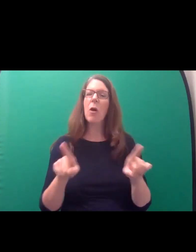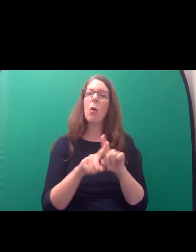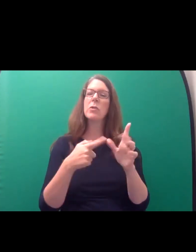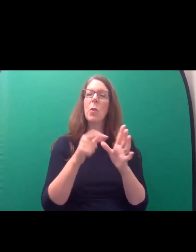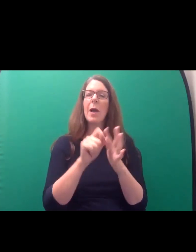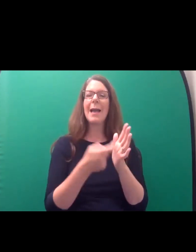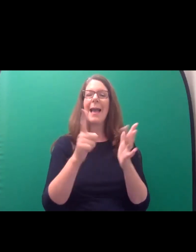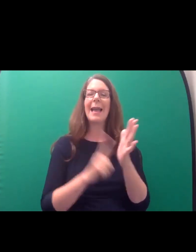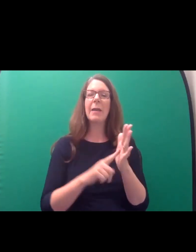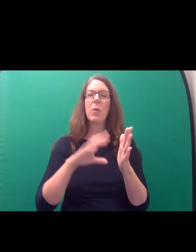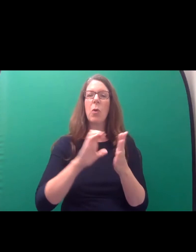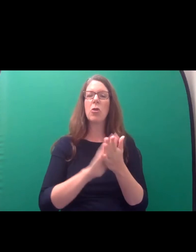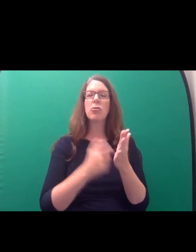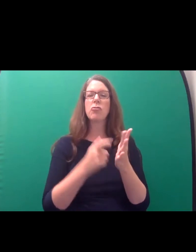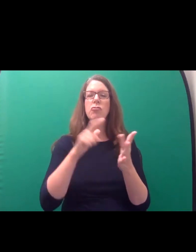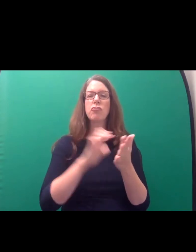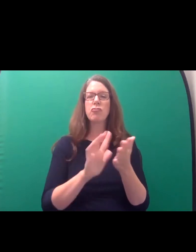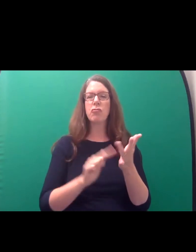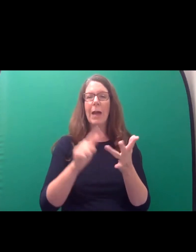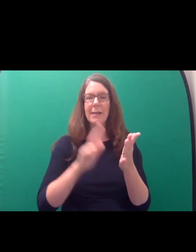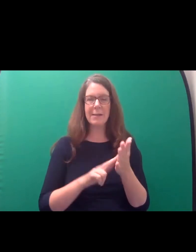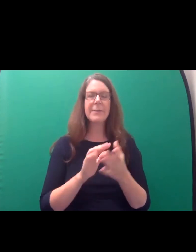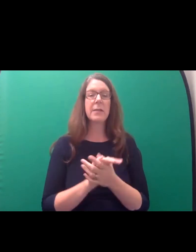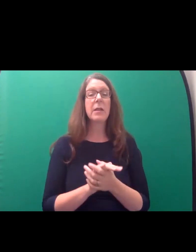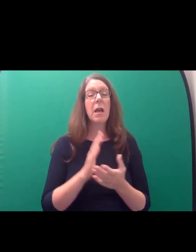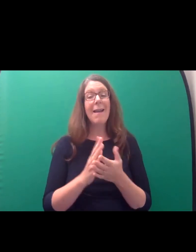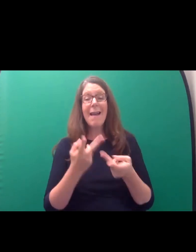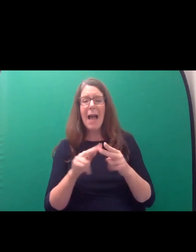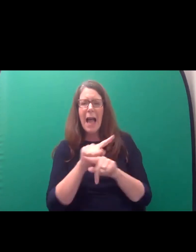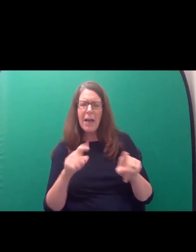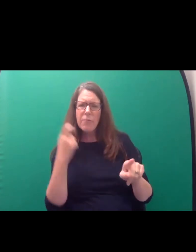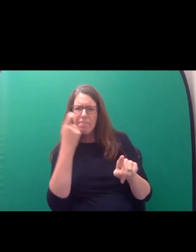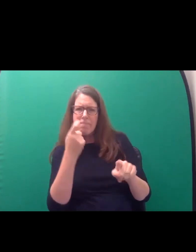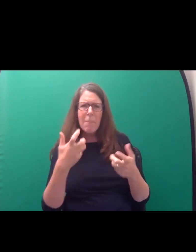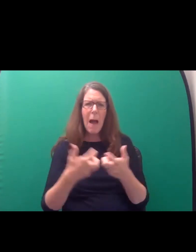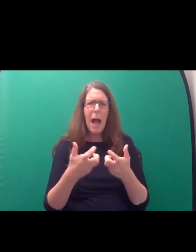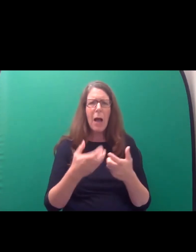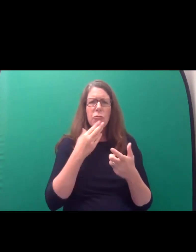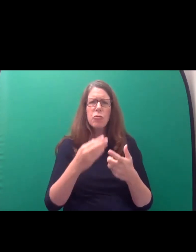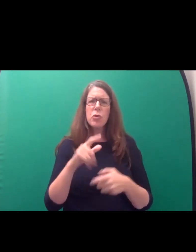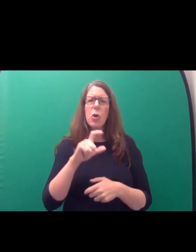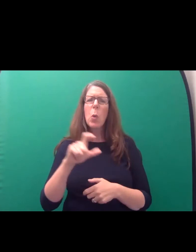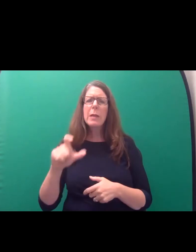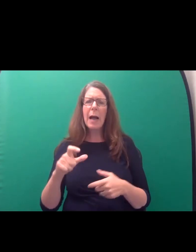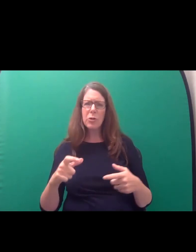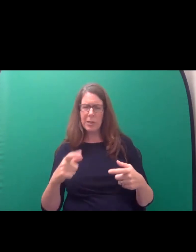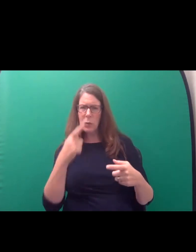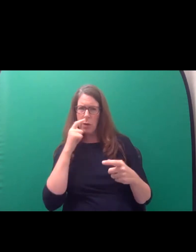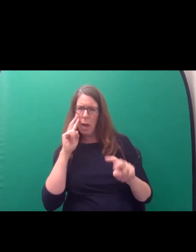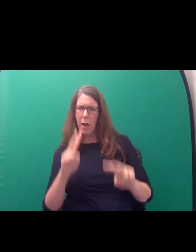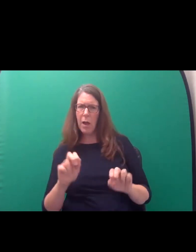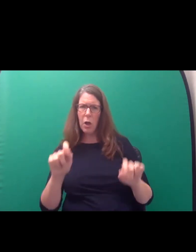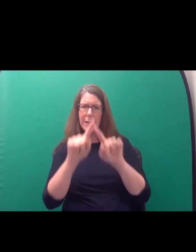caption, if you look at the bottom of the screen, there is a small box that says closed caption. If you select that, it should be available and on.